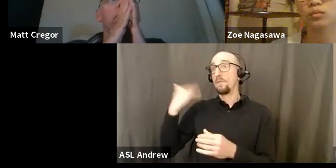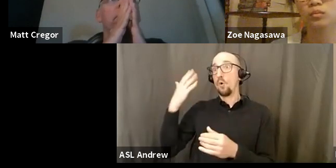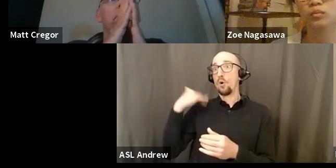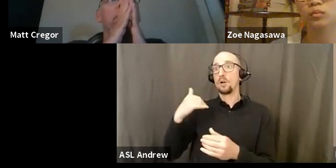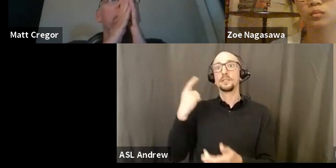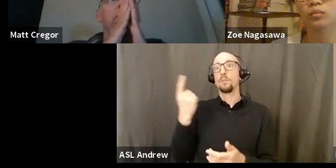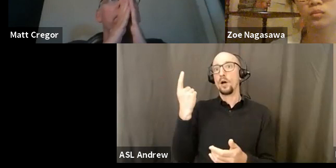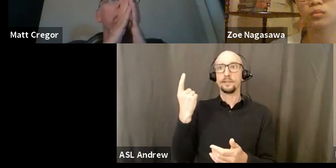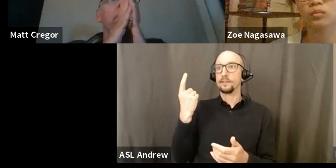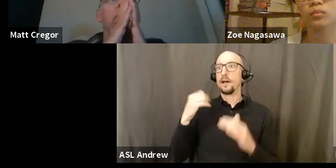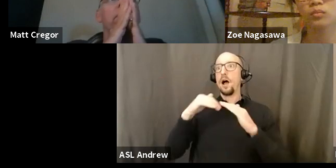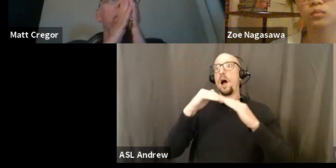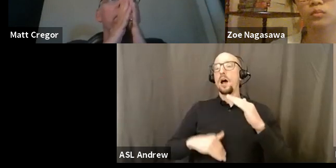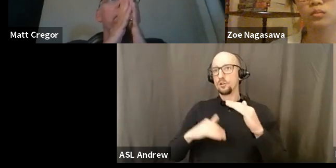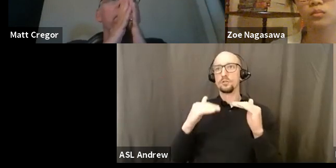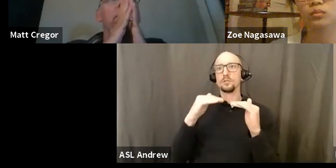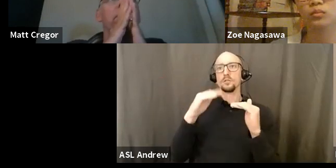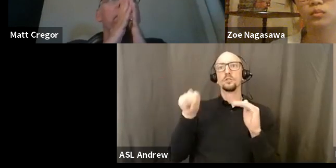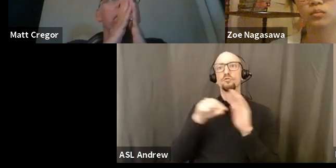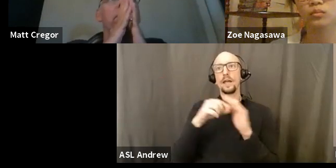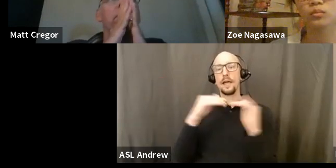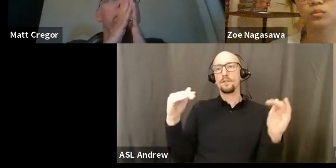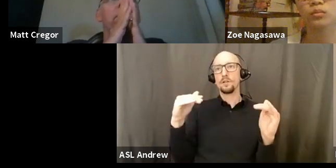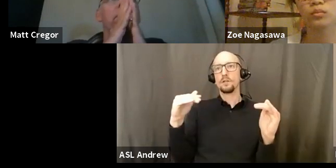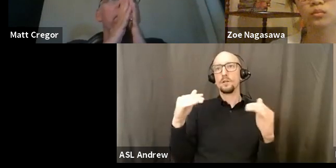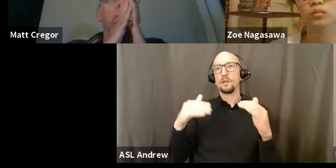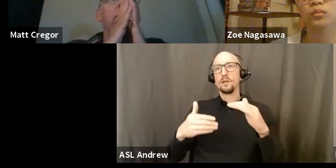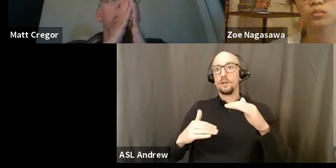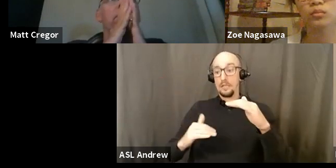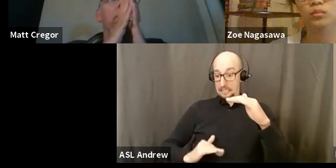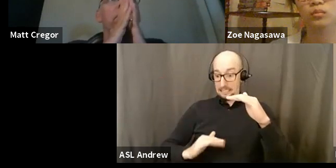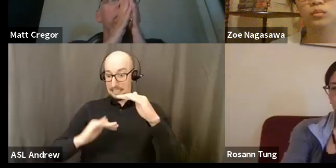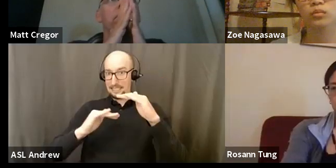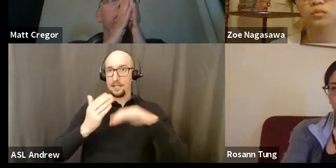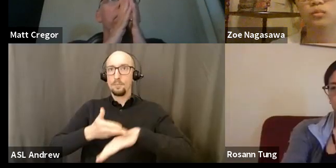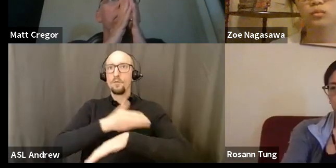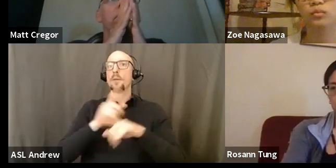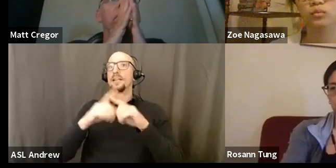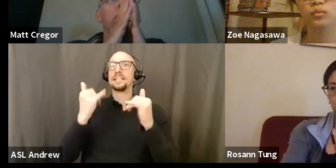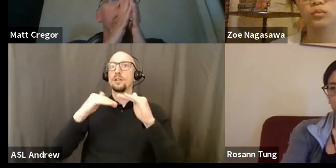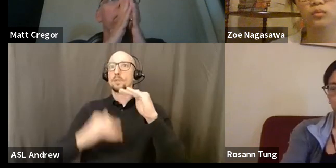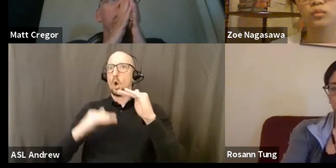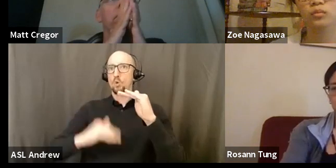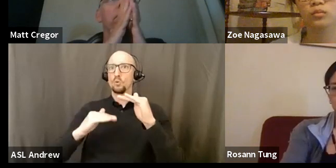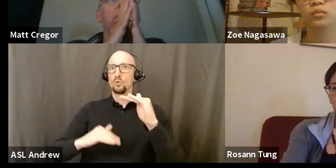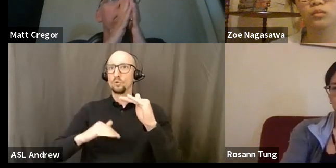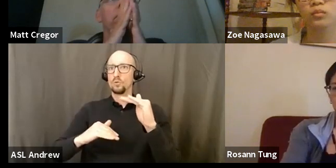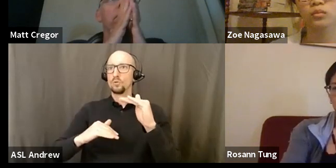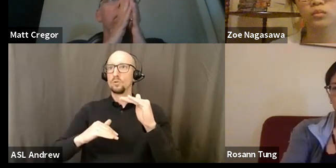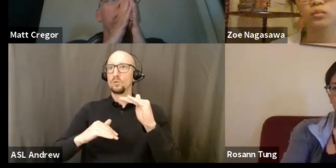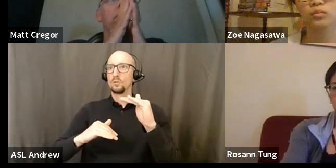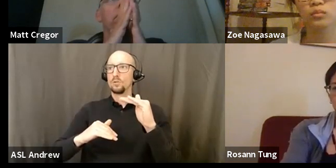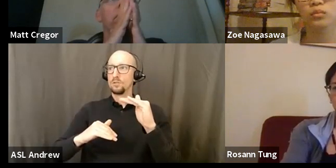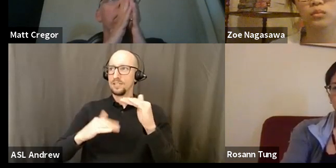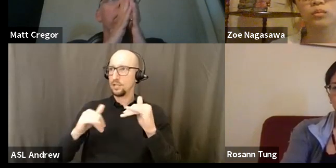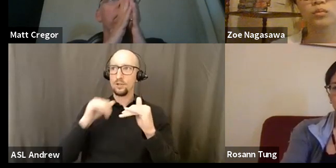improve and have a good growth score, but still perform below grade level, correct? Correct. So